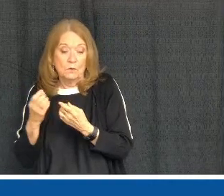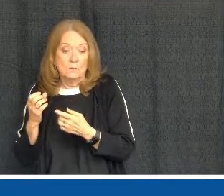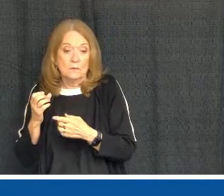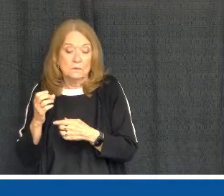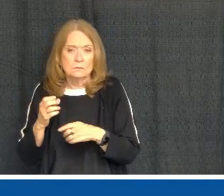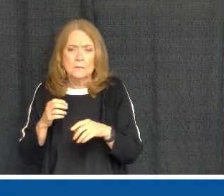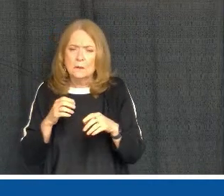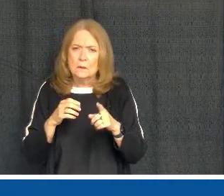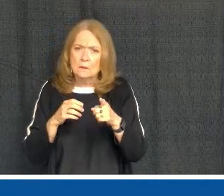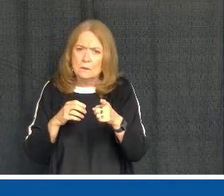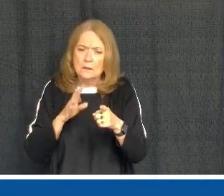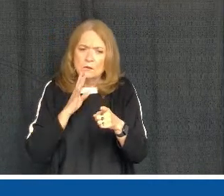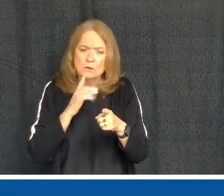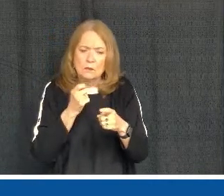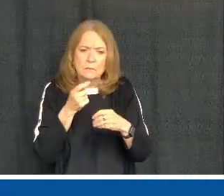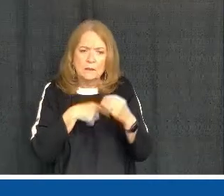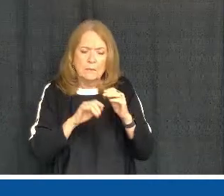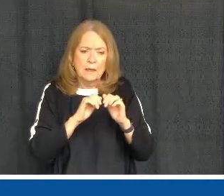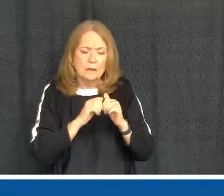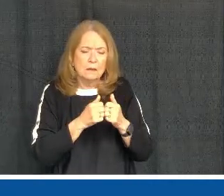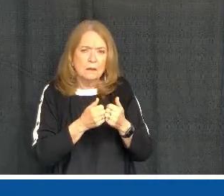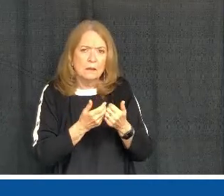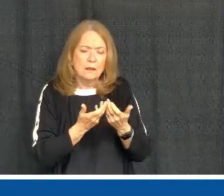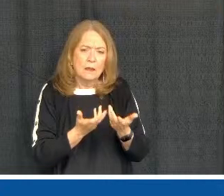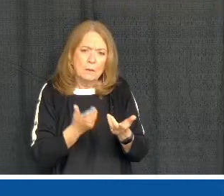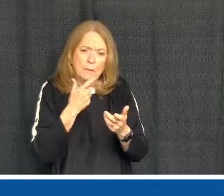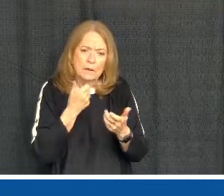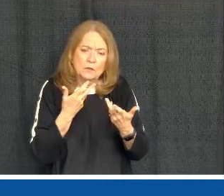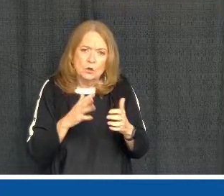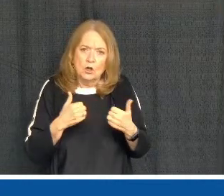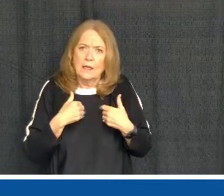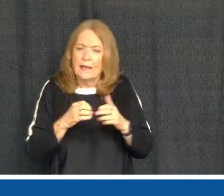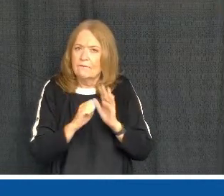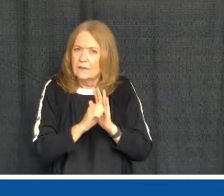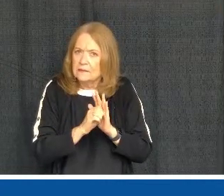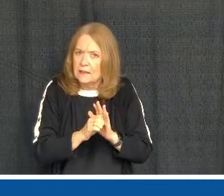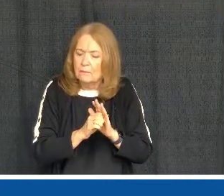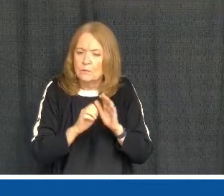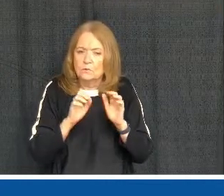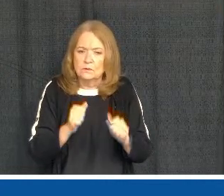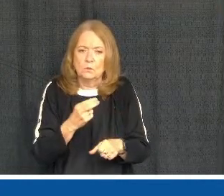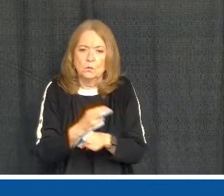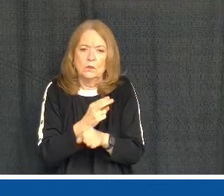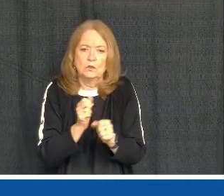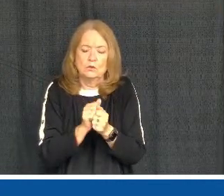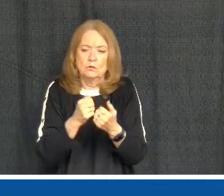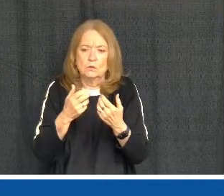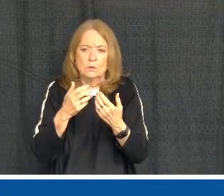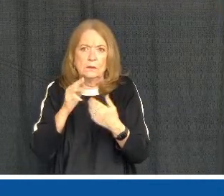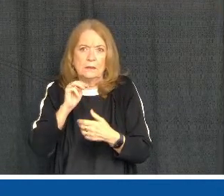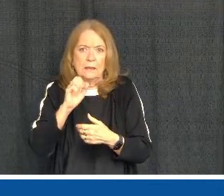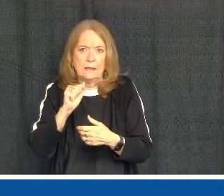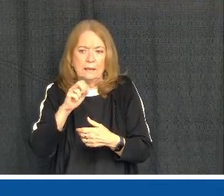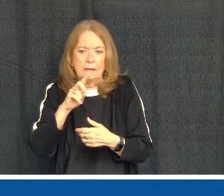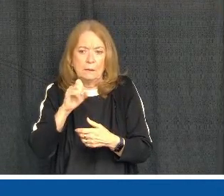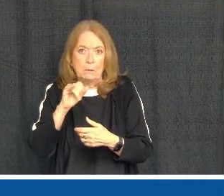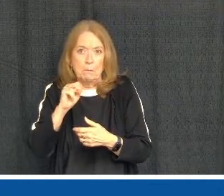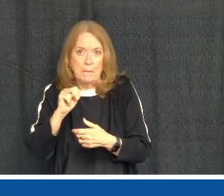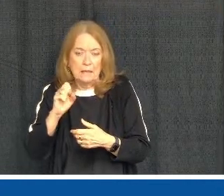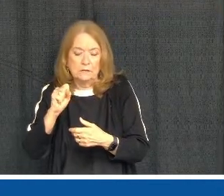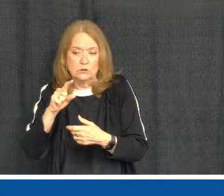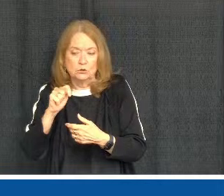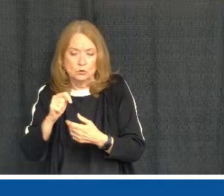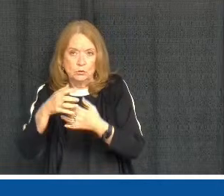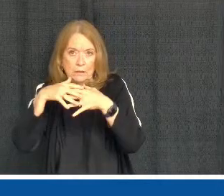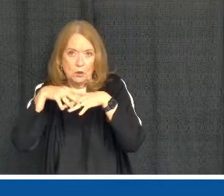Can you talk a little bit about how much, I mean, because we already have an example to be able to use with the Madison Street overlay. Can you talk any